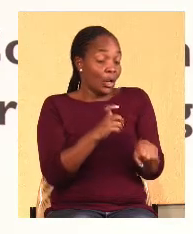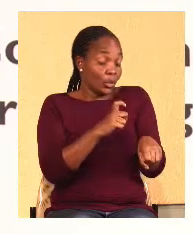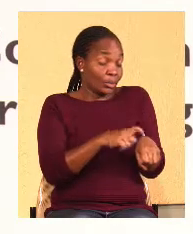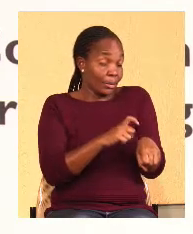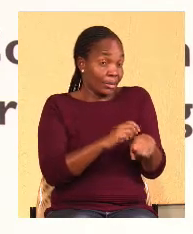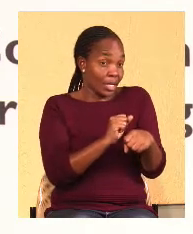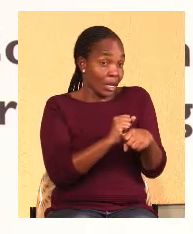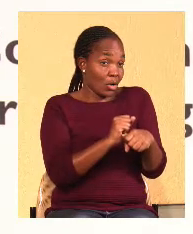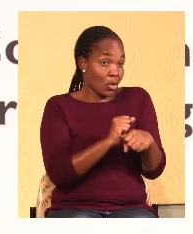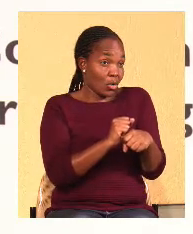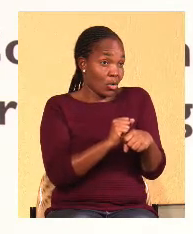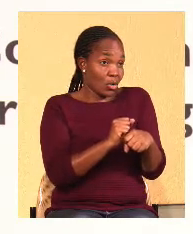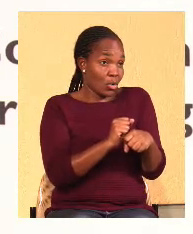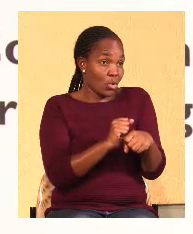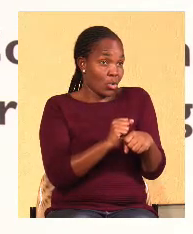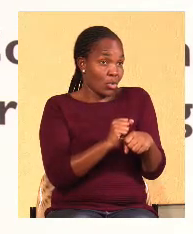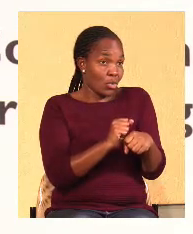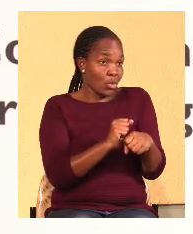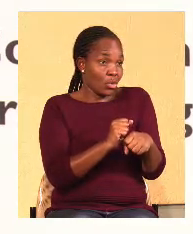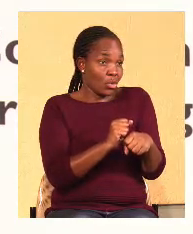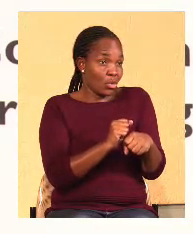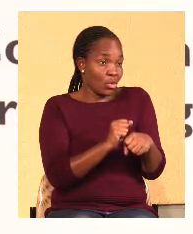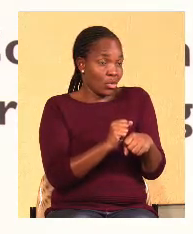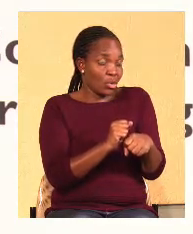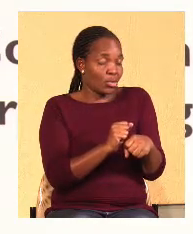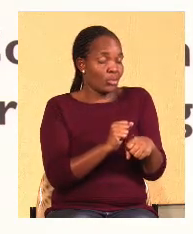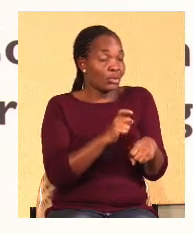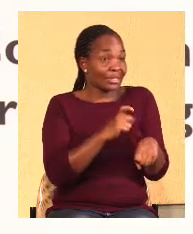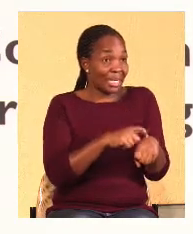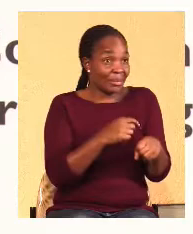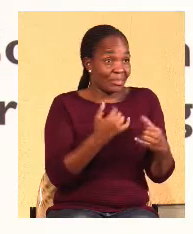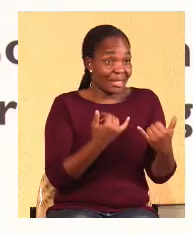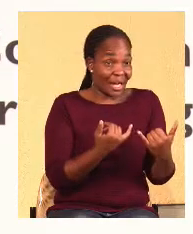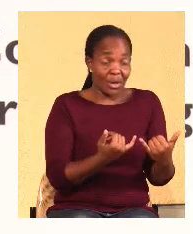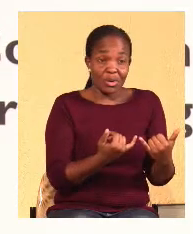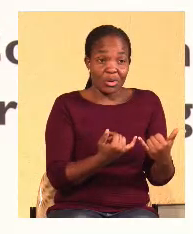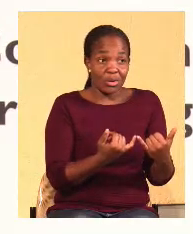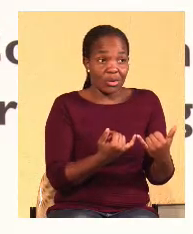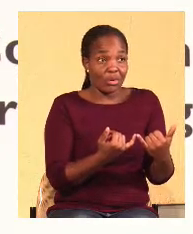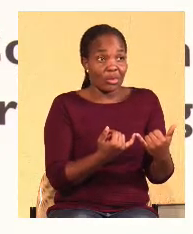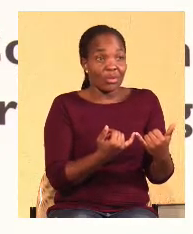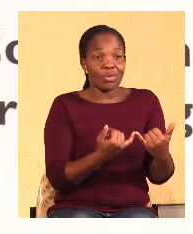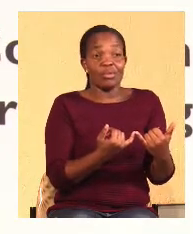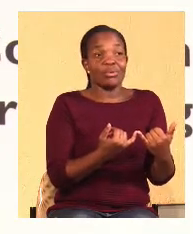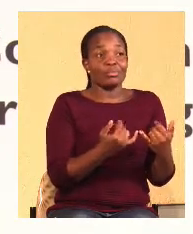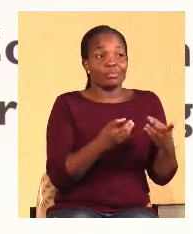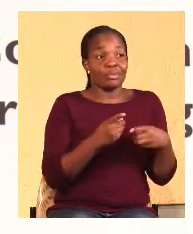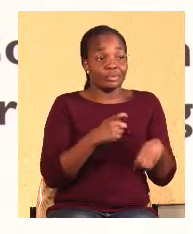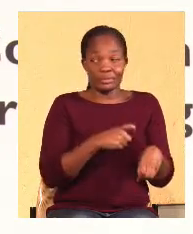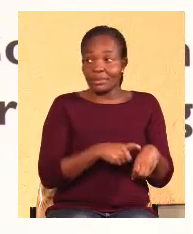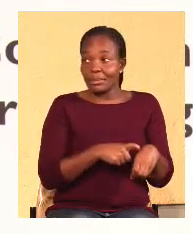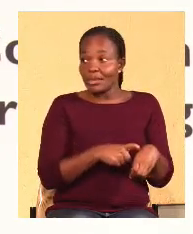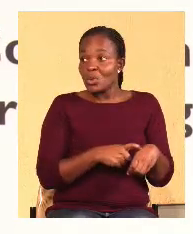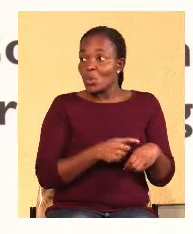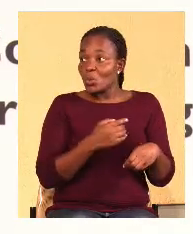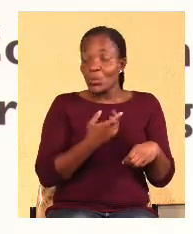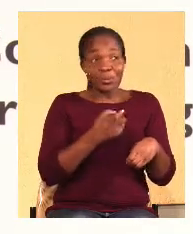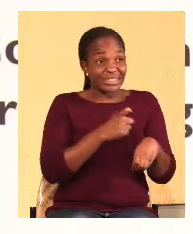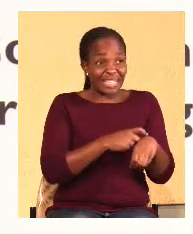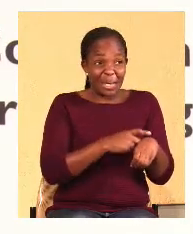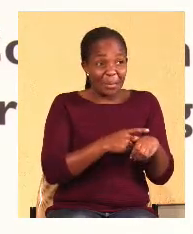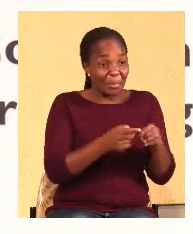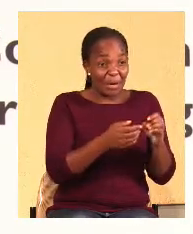at least 6 months, and that those 6 months, I believe, will end sometime in September. So that allows us to